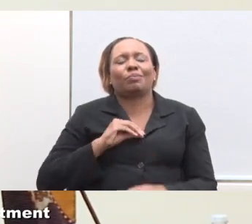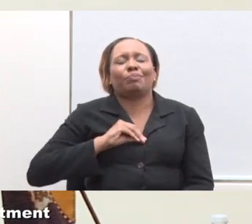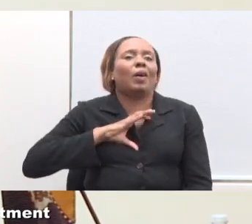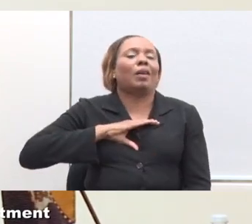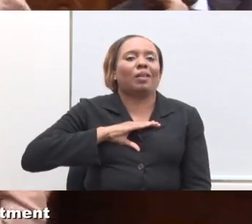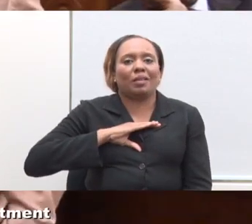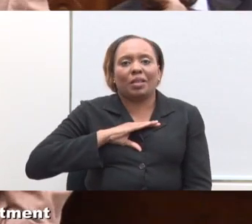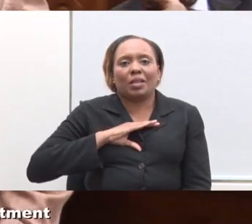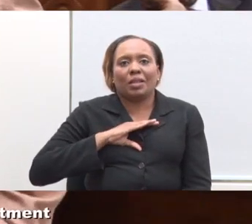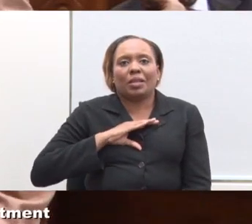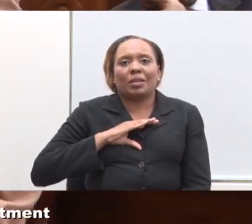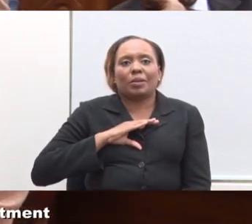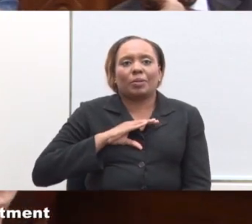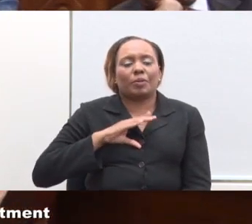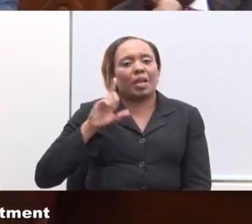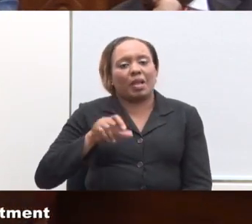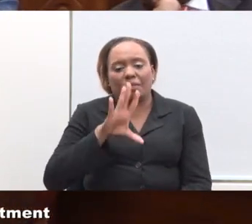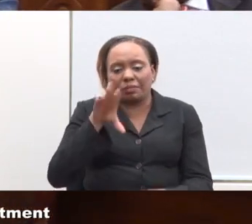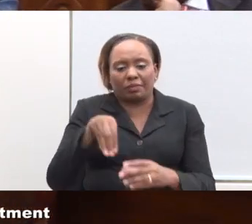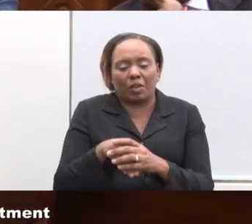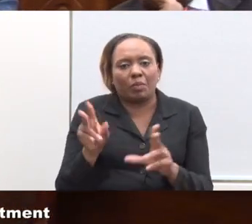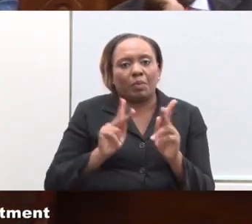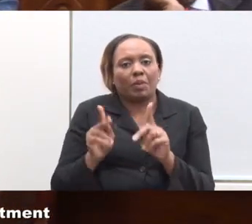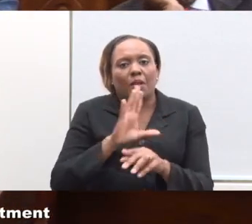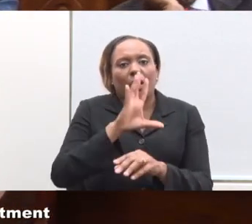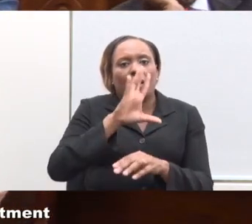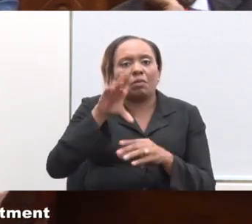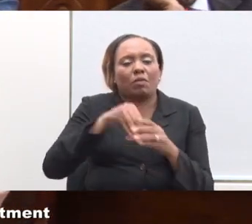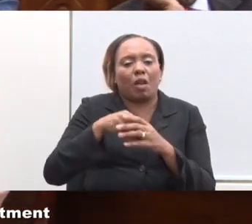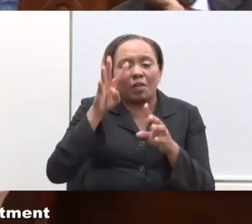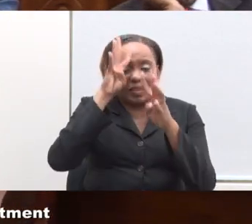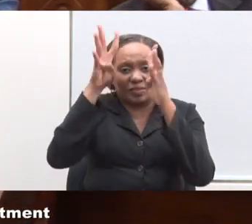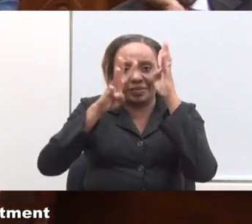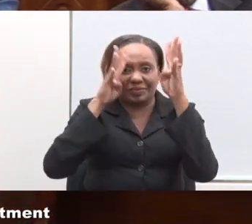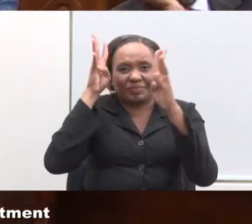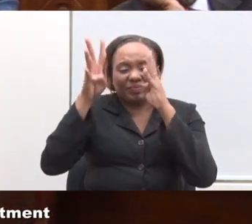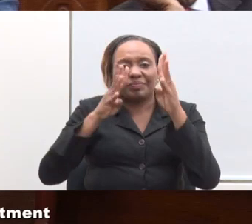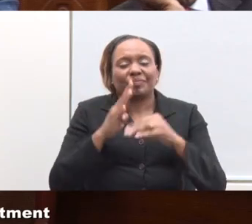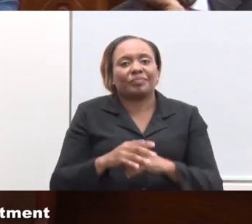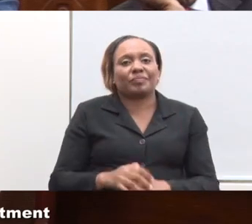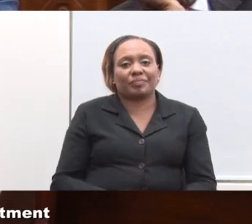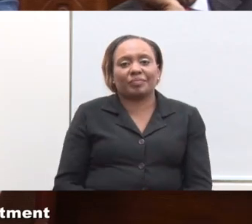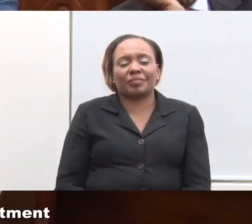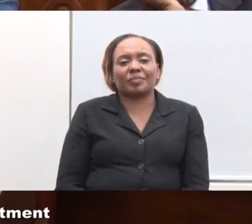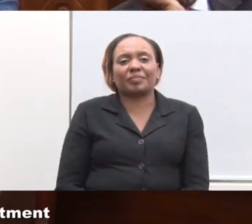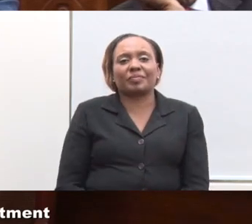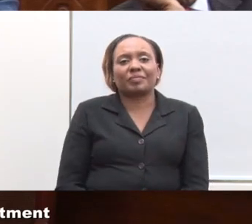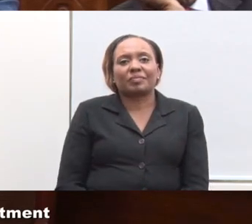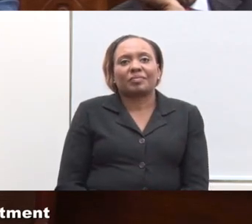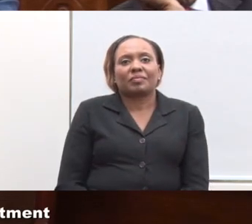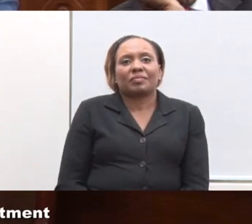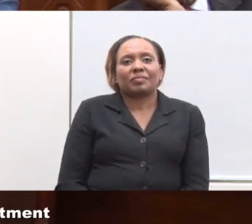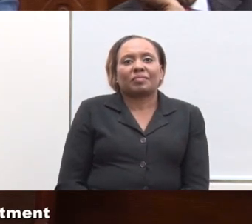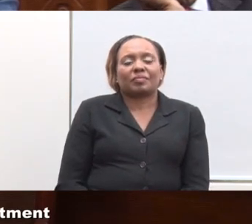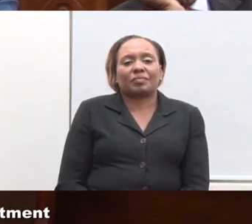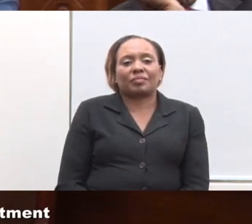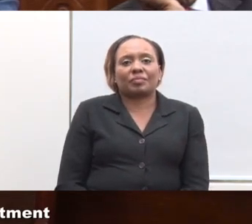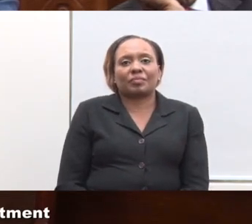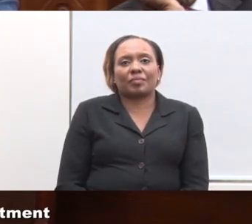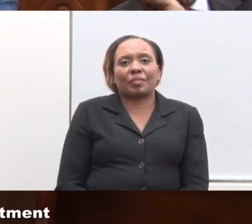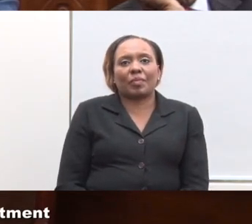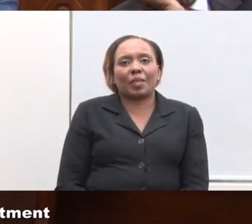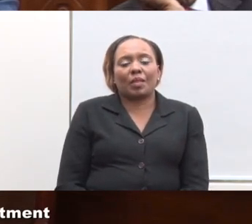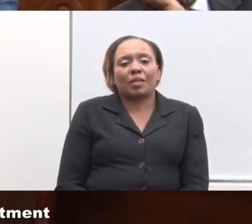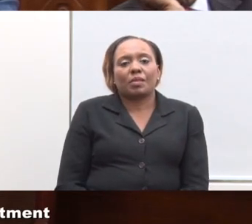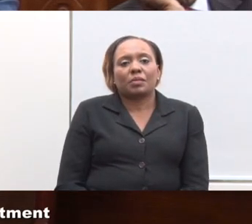we go forward, because Barbados' population base, even normally, is too small to be able to sustain